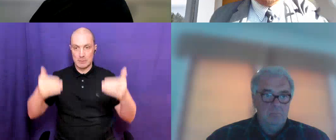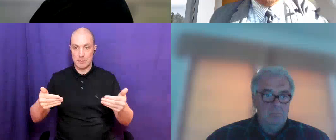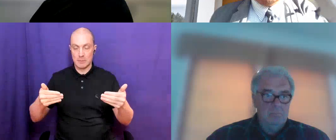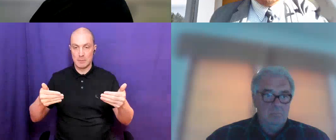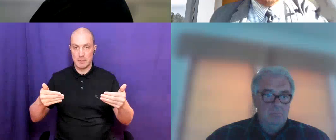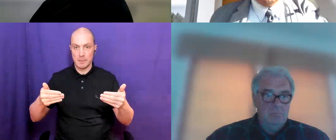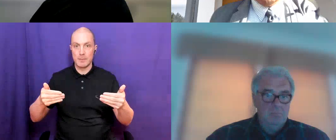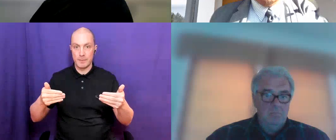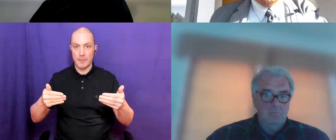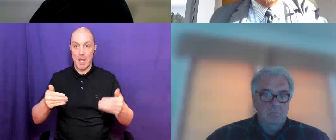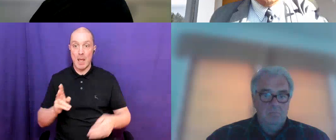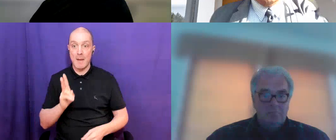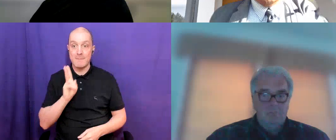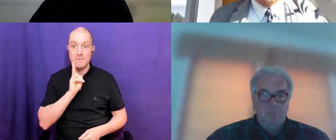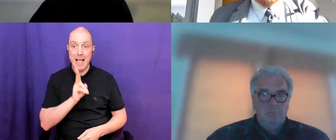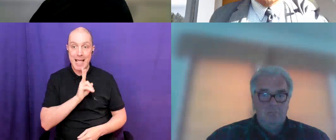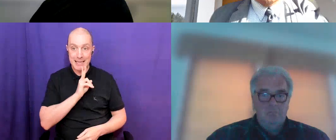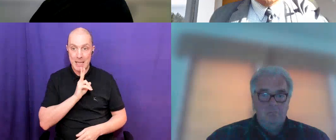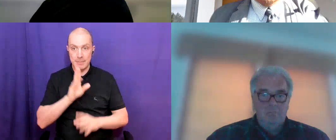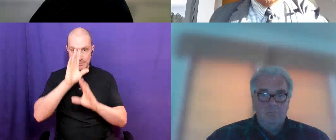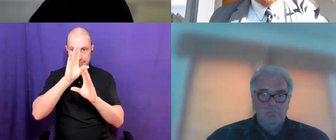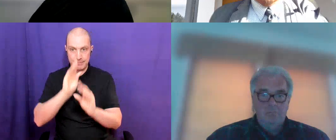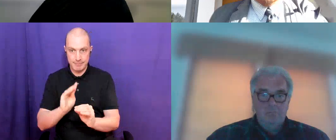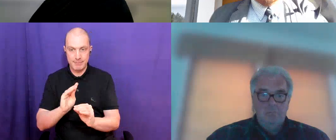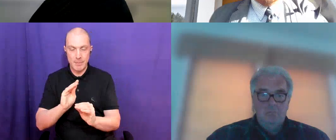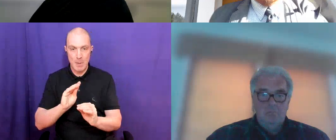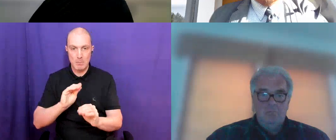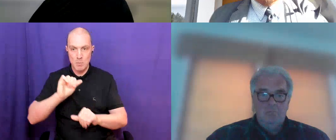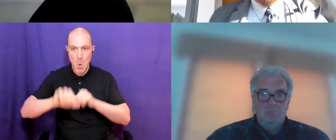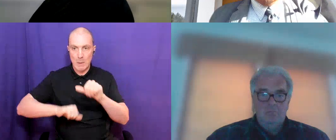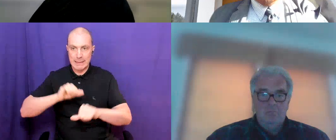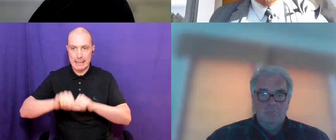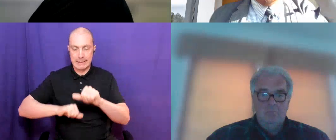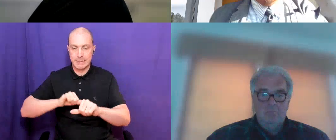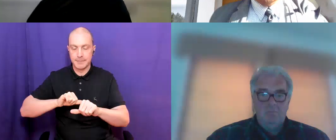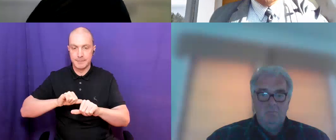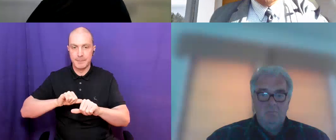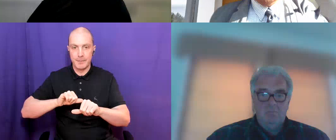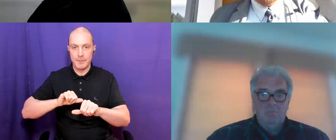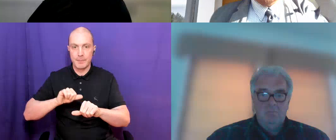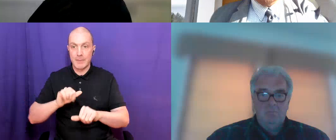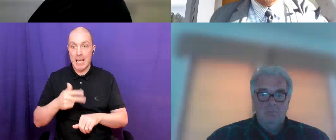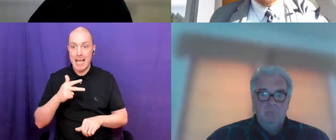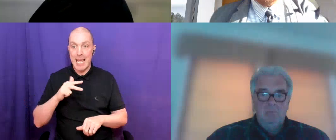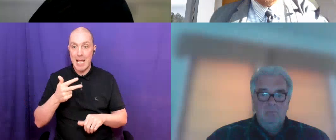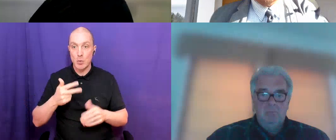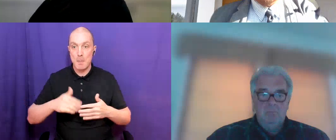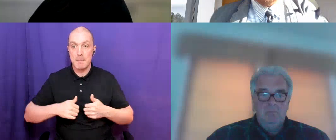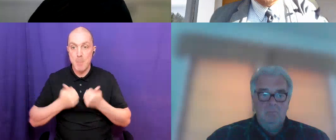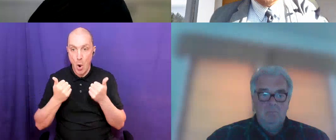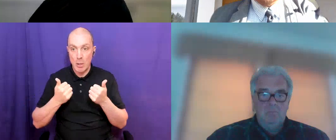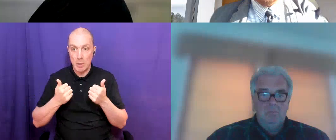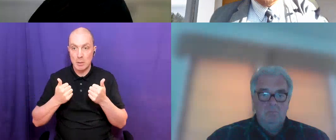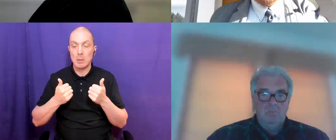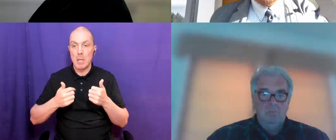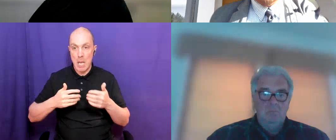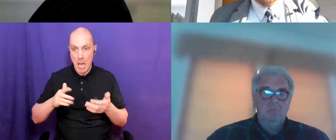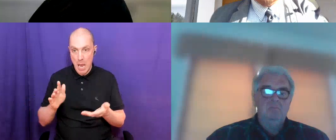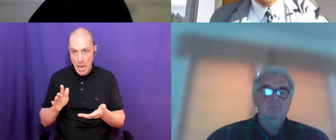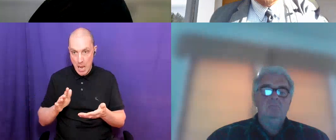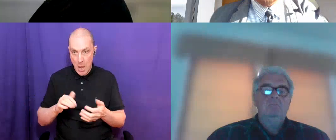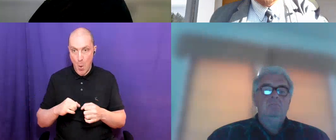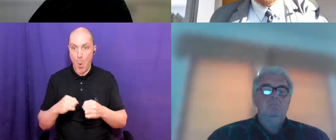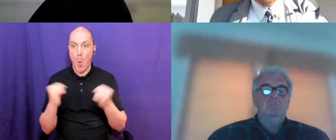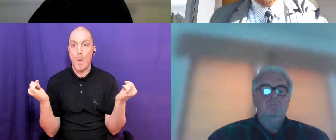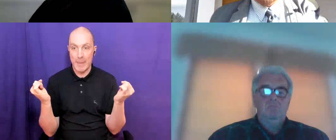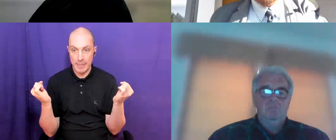May, the following count processes will be undertaken. I'll just run through these in sequence. So at 8 AM, the count will commence with the opening of the ballot